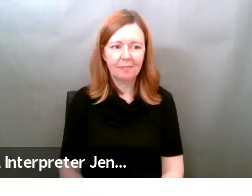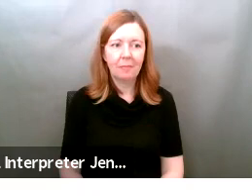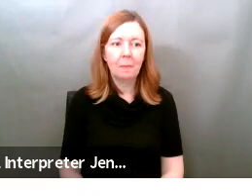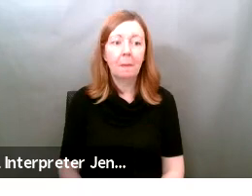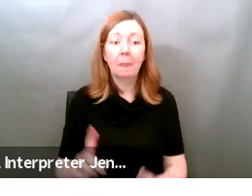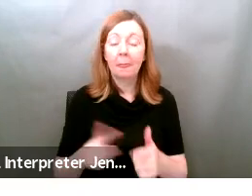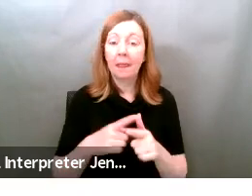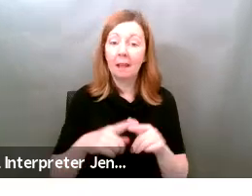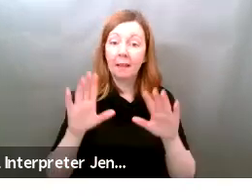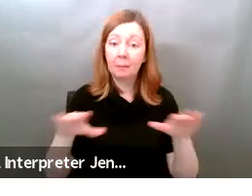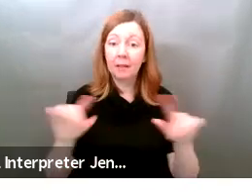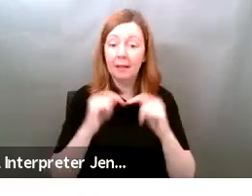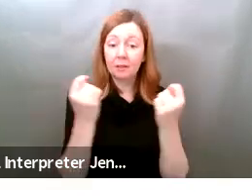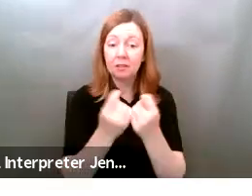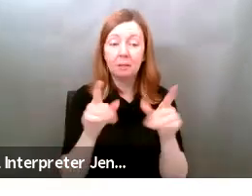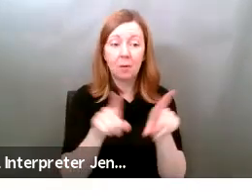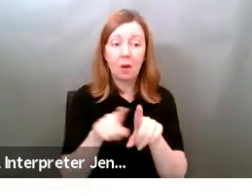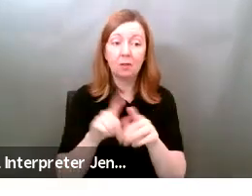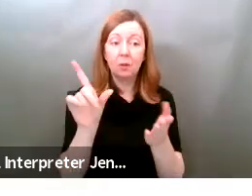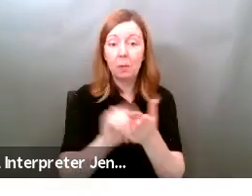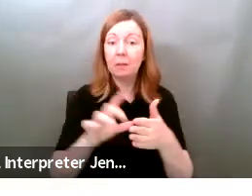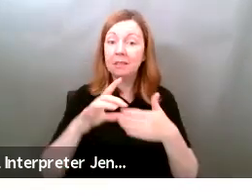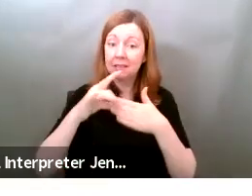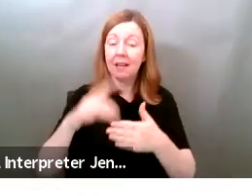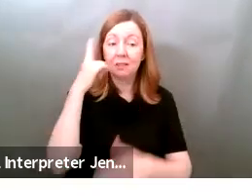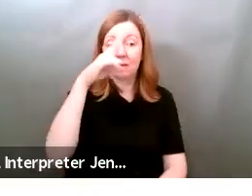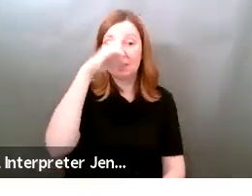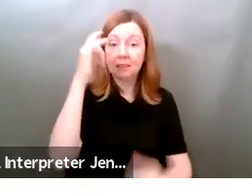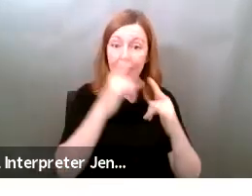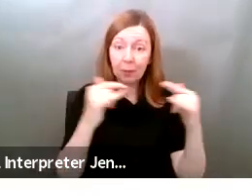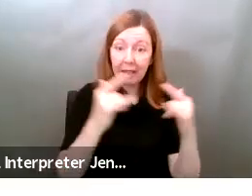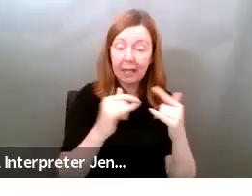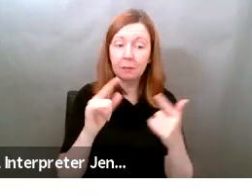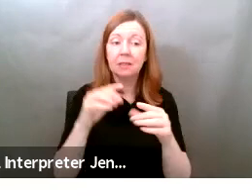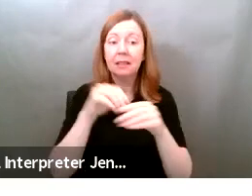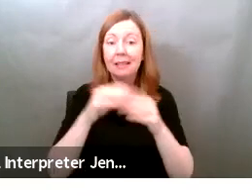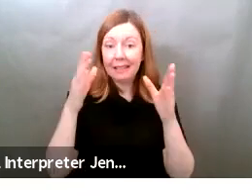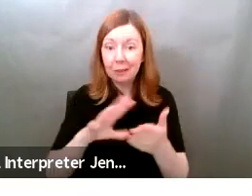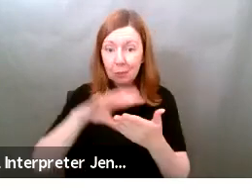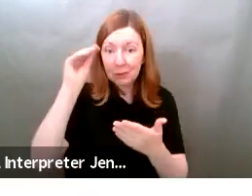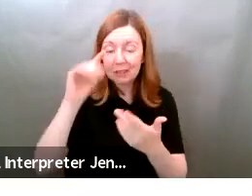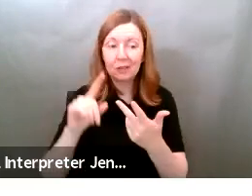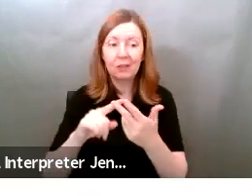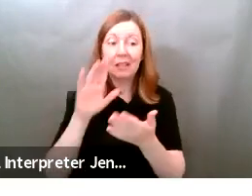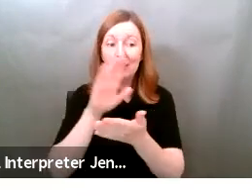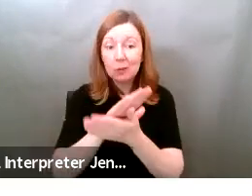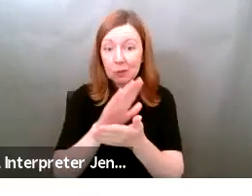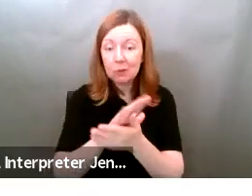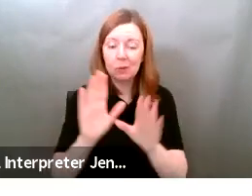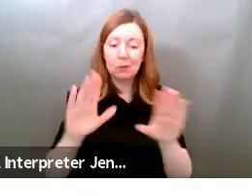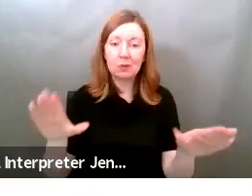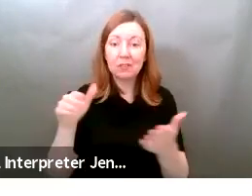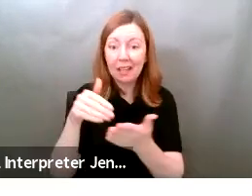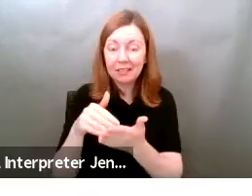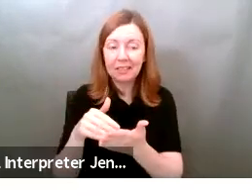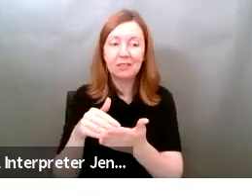And then the pediatrics team also publishes guidance for summer camps, for in-person learning, for schools, child care